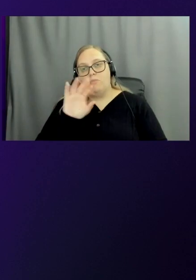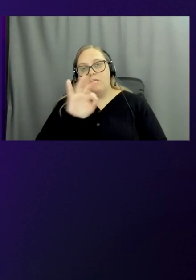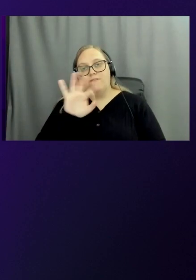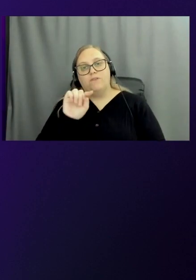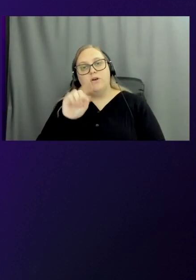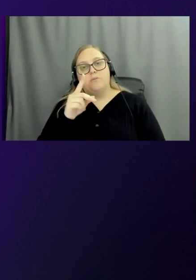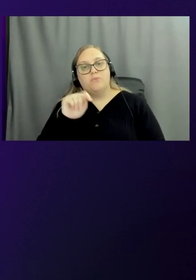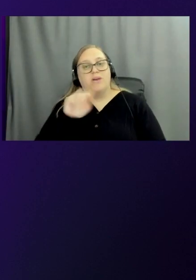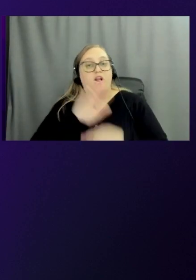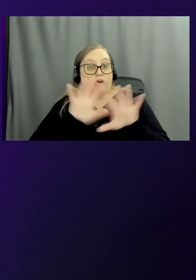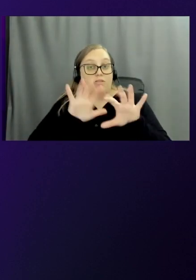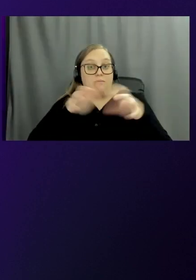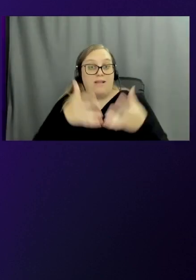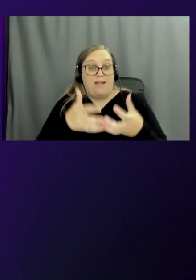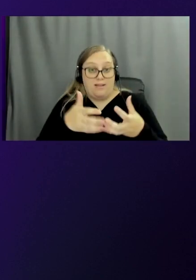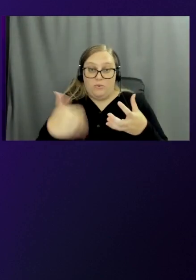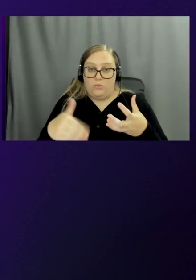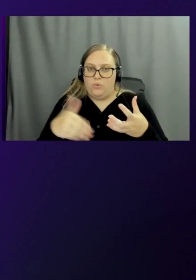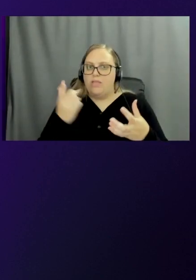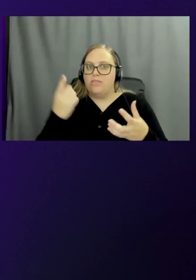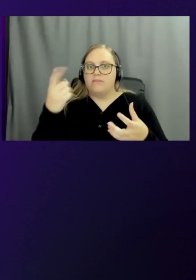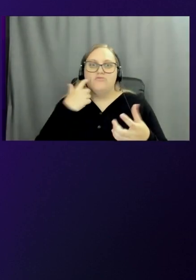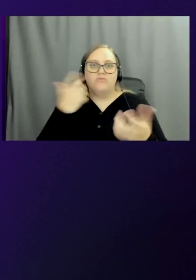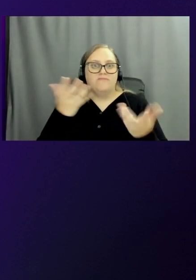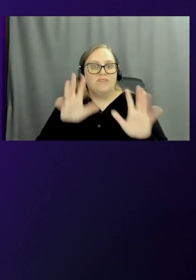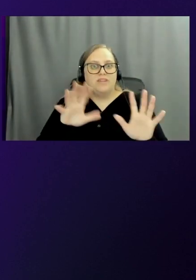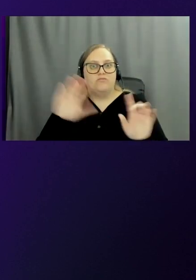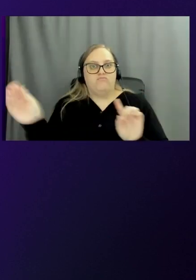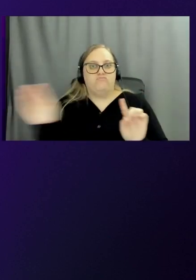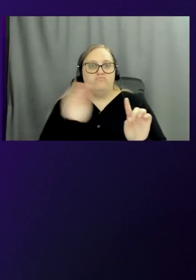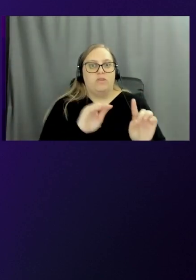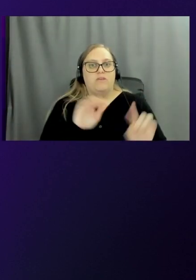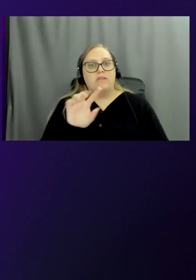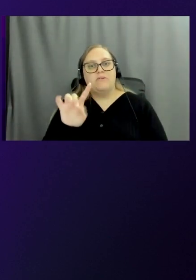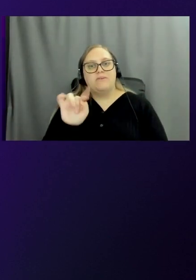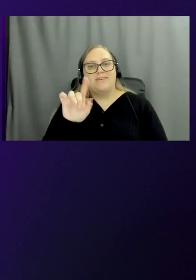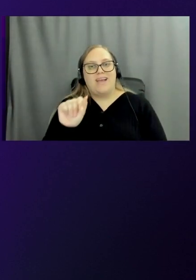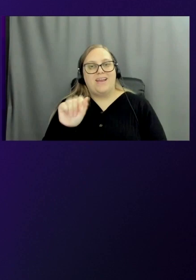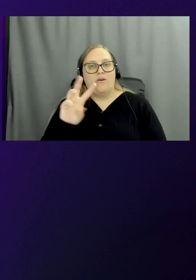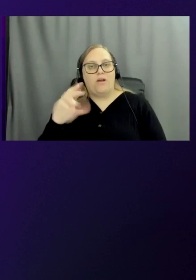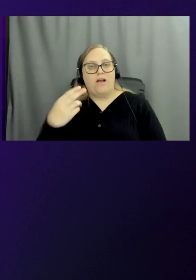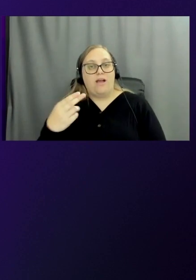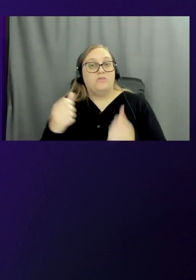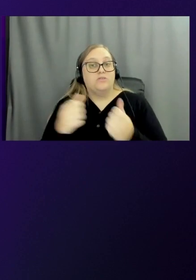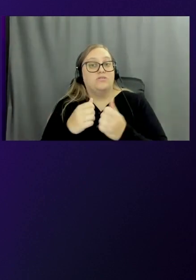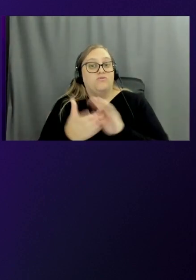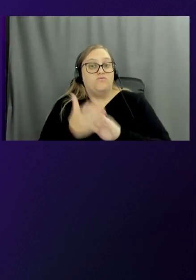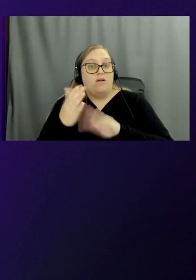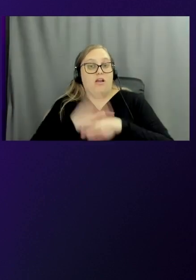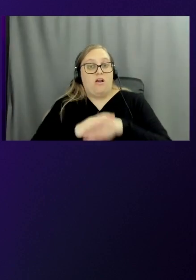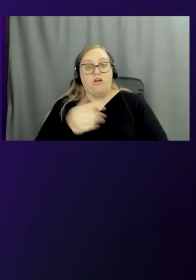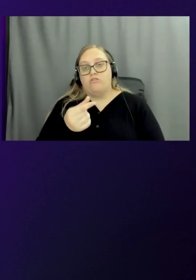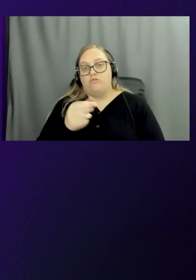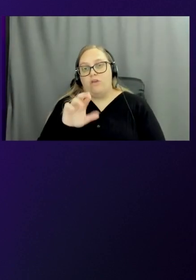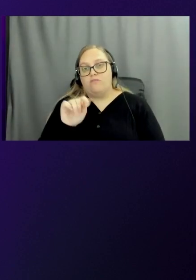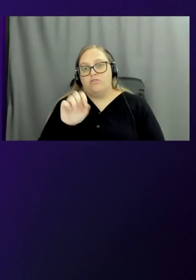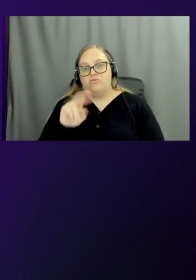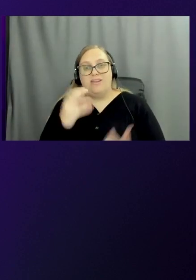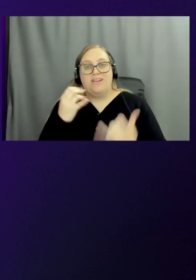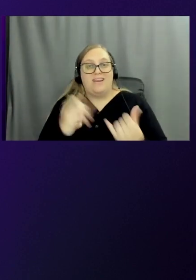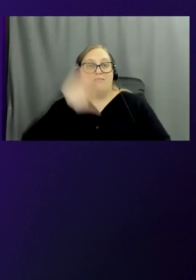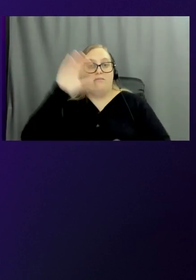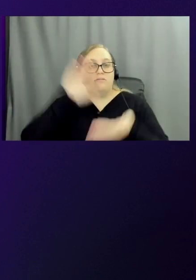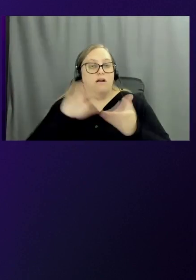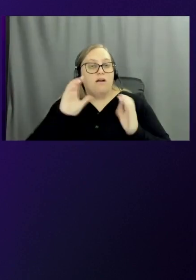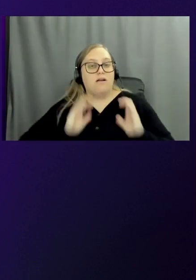completed the migration of their data warehouse to run on Graviton. And with that, they've been able to seamlessly reduce their customers' carbon footprint